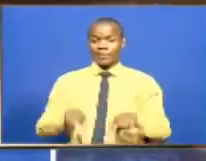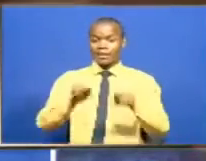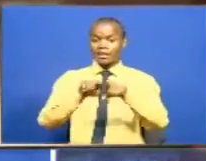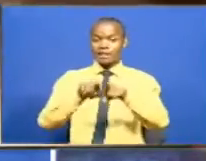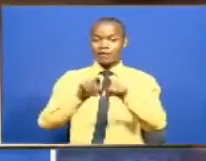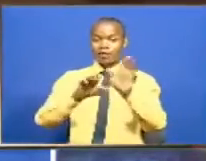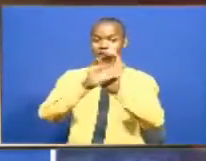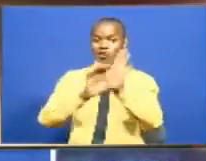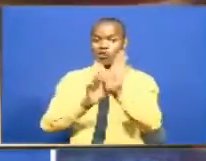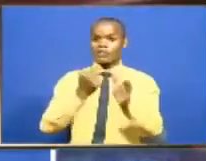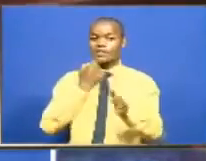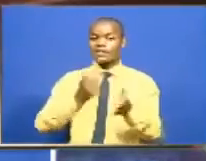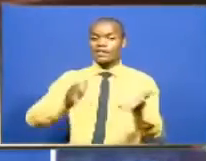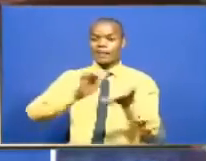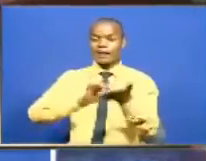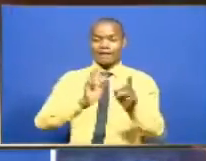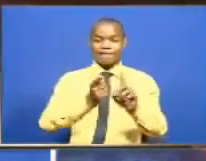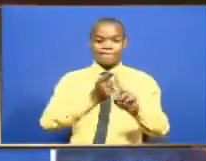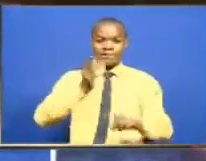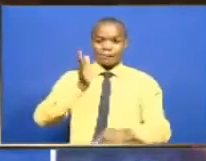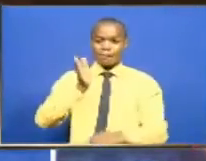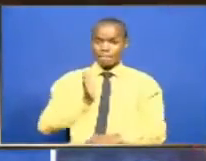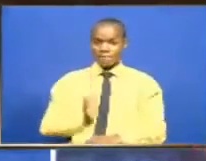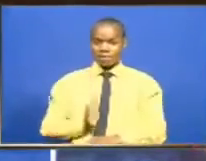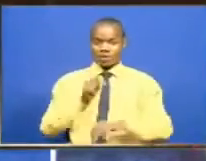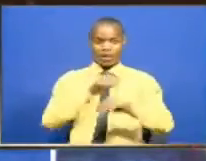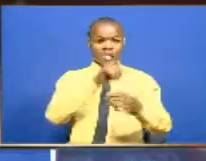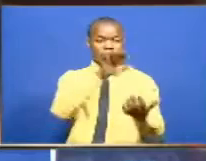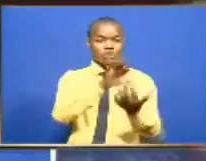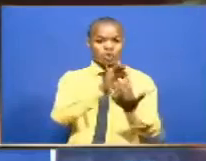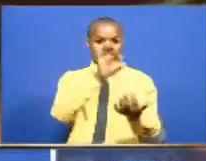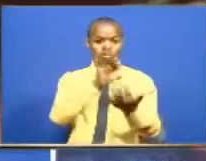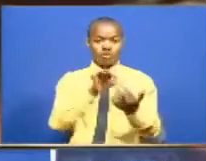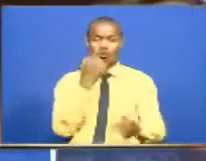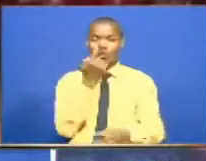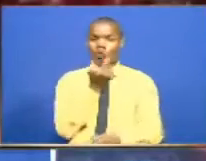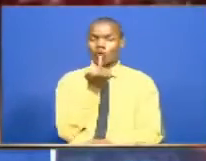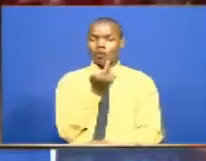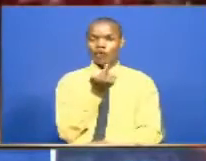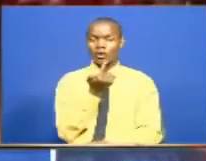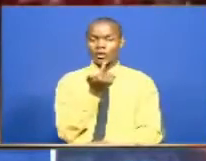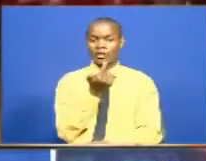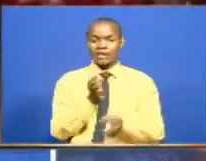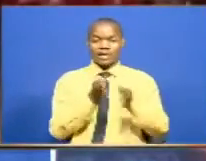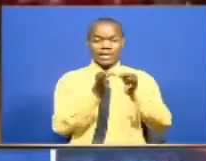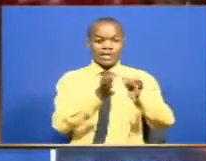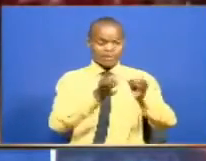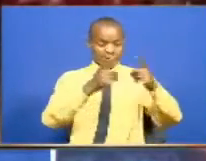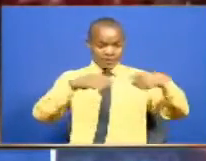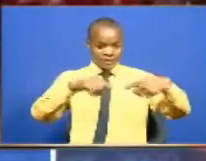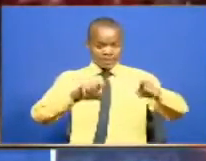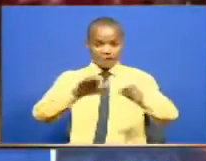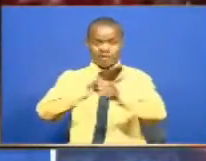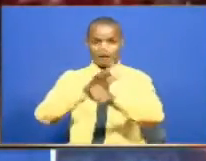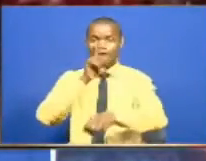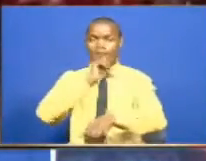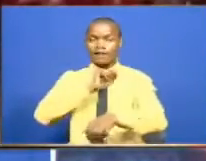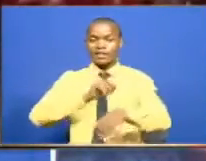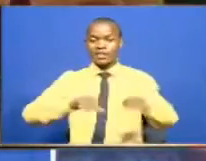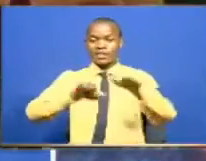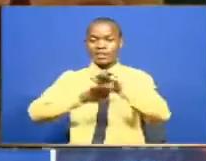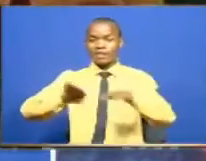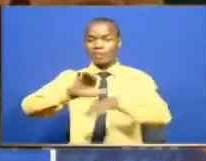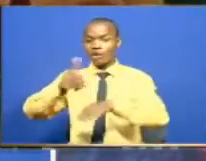that a first priority in the nomination shall be given to candidates who unsuccessfully contested for the constituency